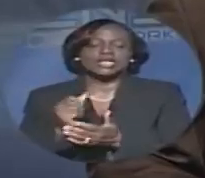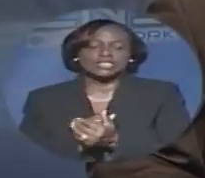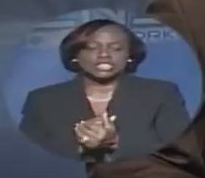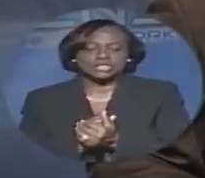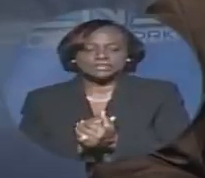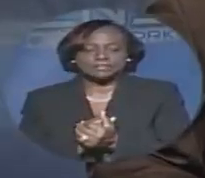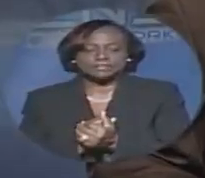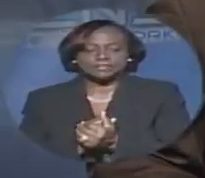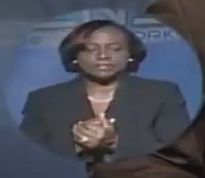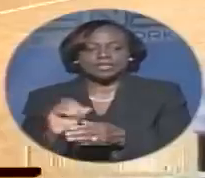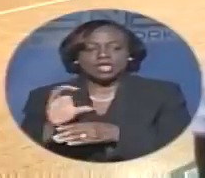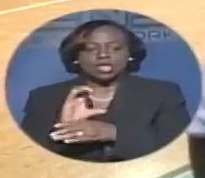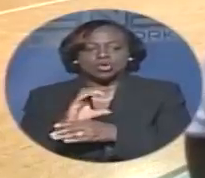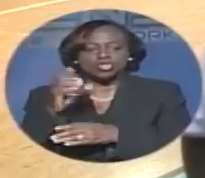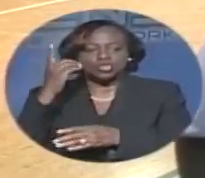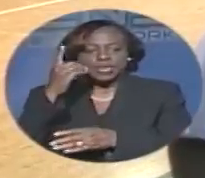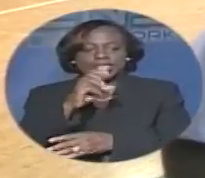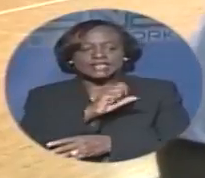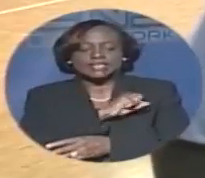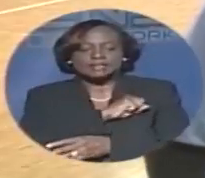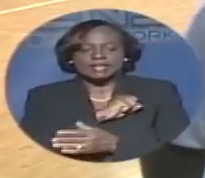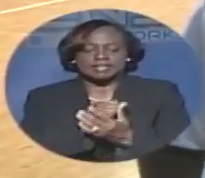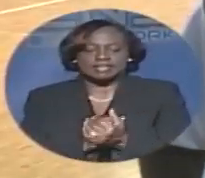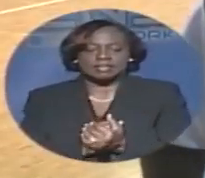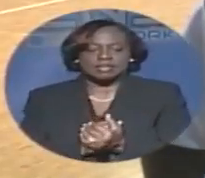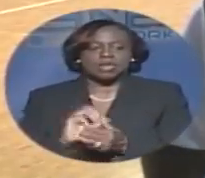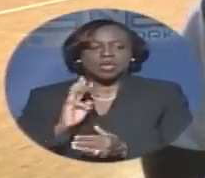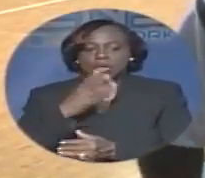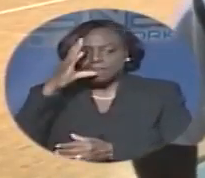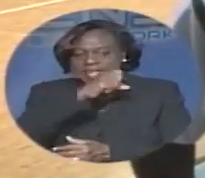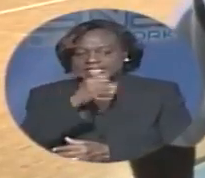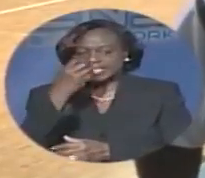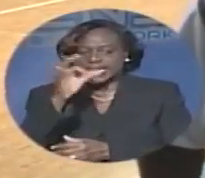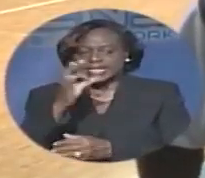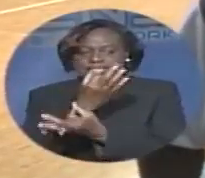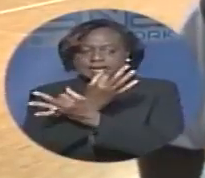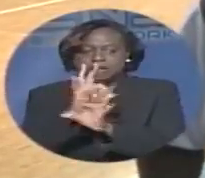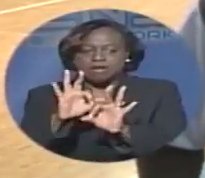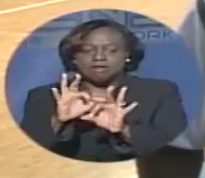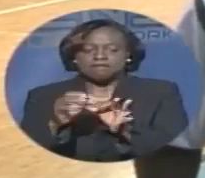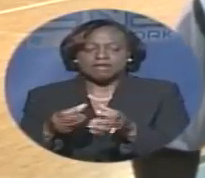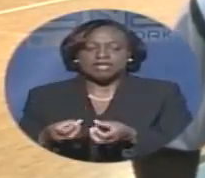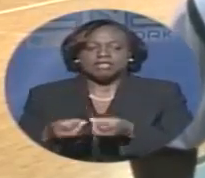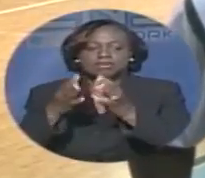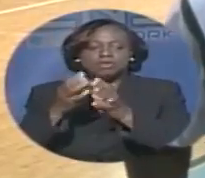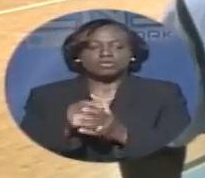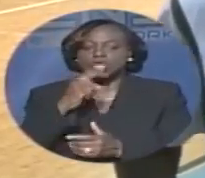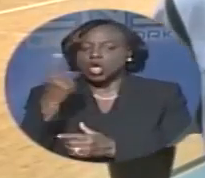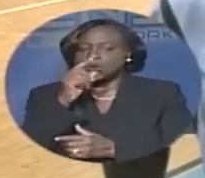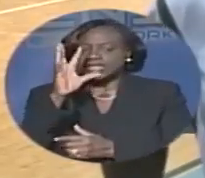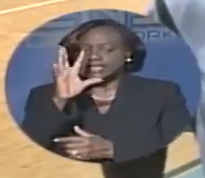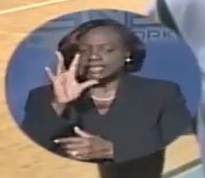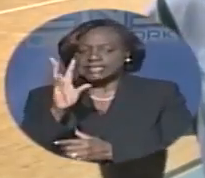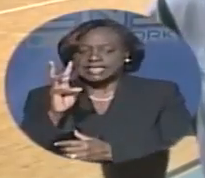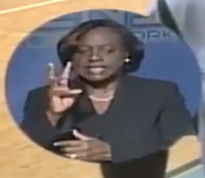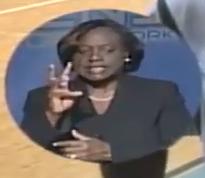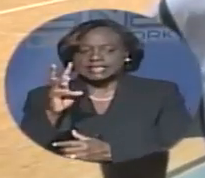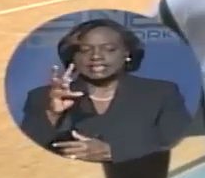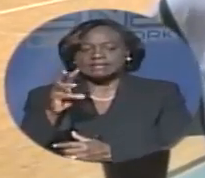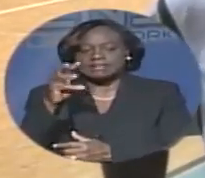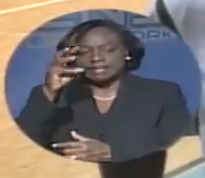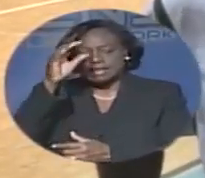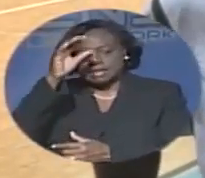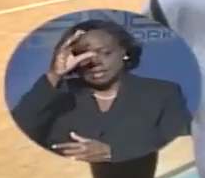up the loss. We missed like 19 free throws. That's what really hurt us in the game. And only 6 people our guys show up for a big game like